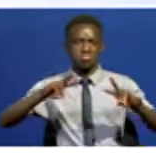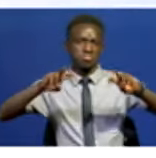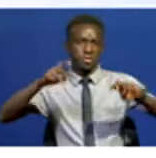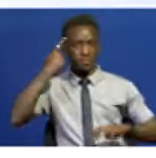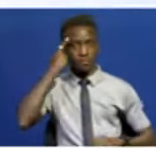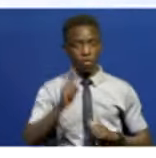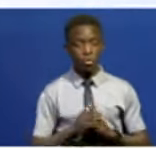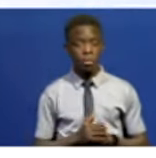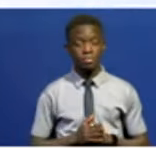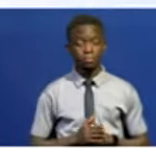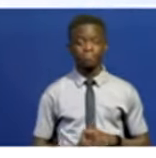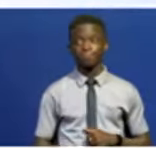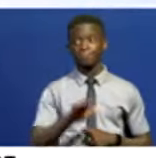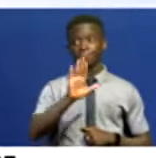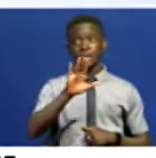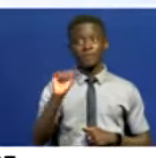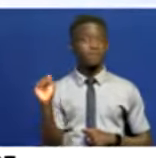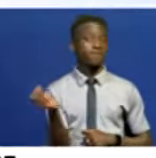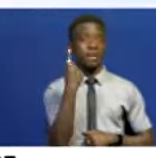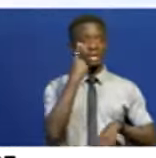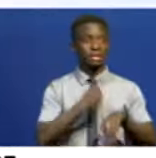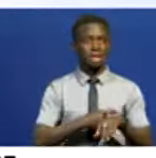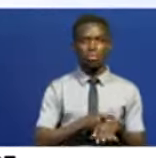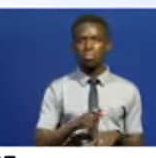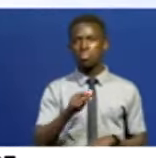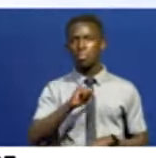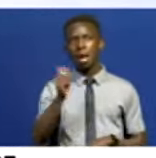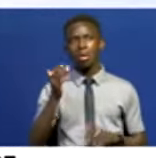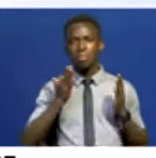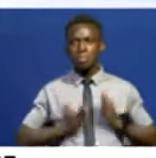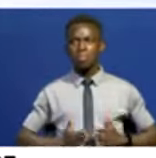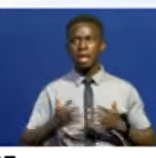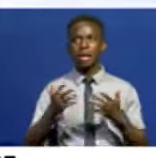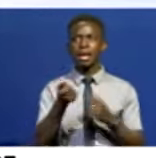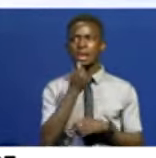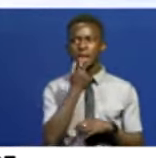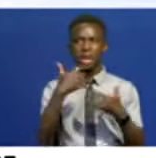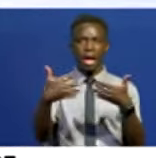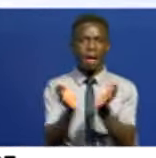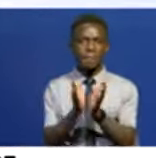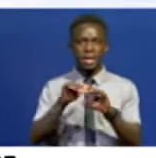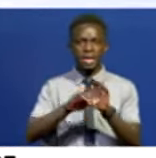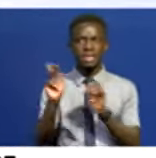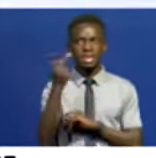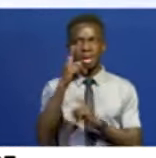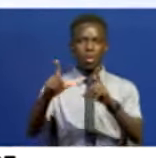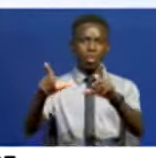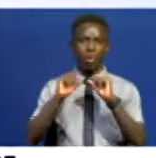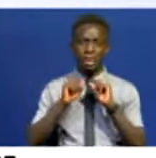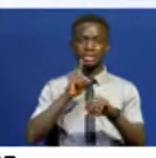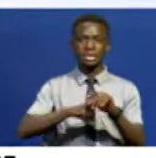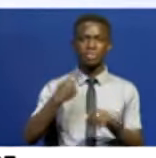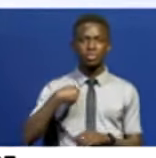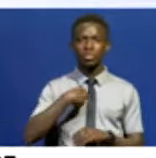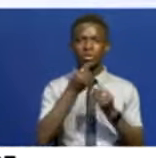For the first time, I have been told by some of the pharmaceutical companies in Kenya, when we issued this